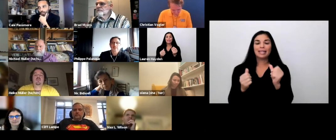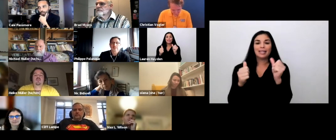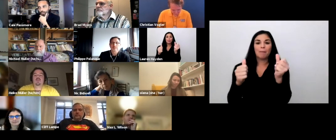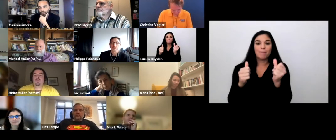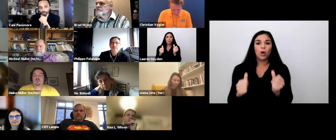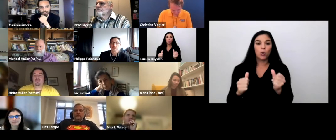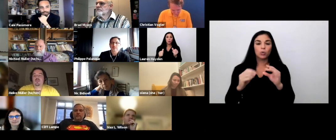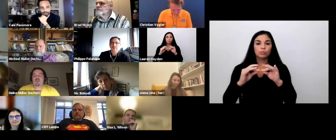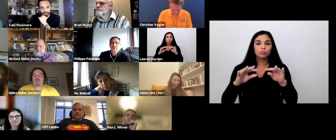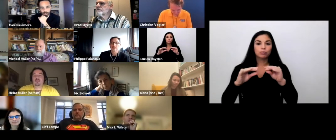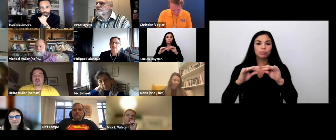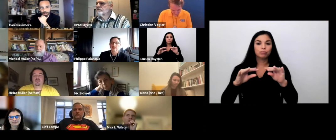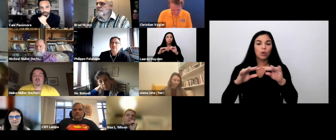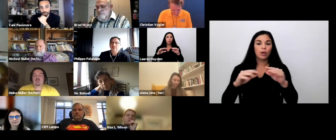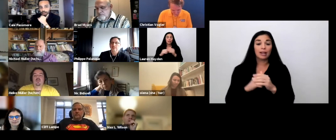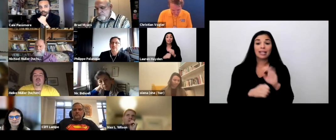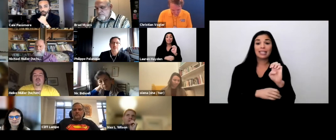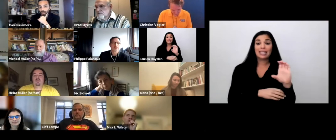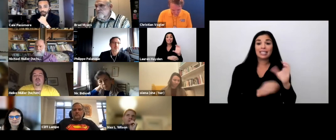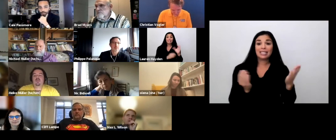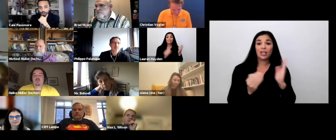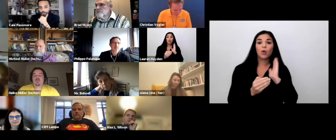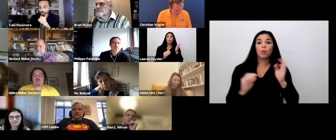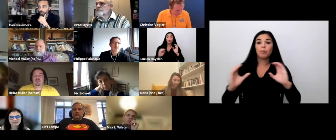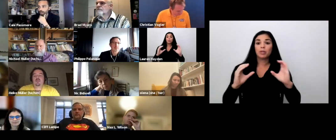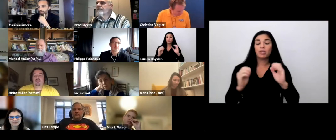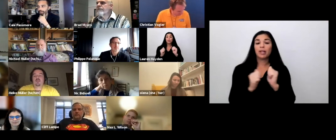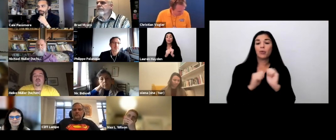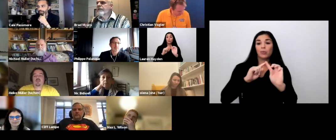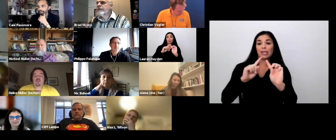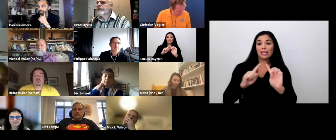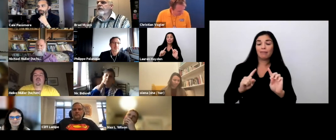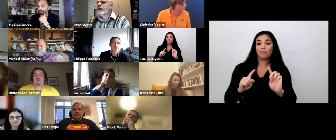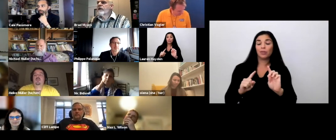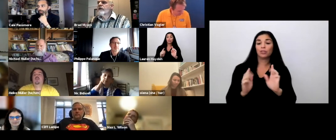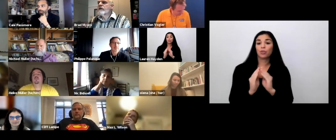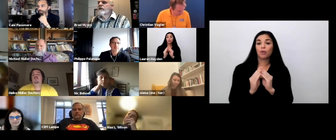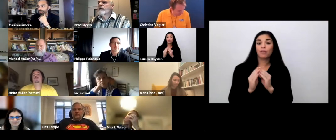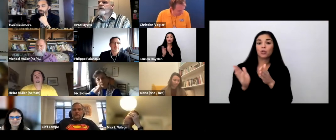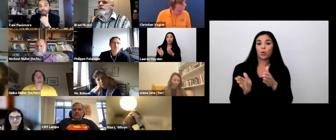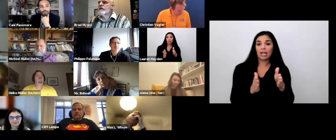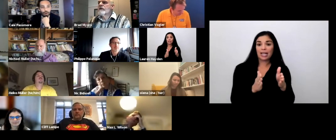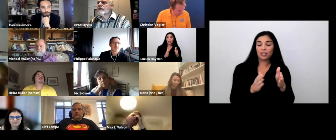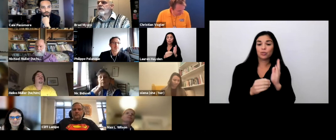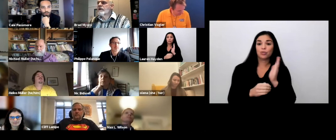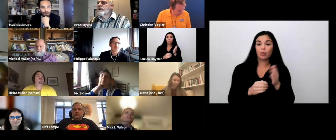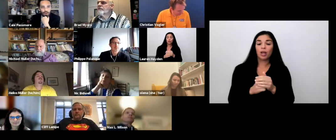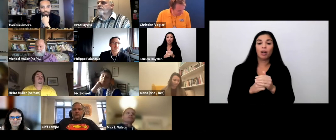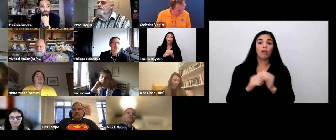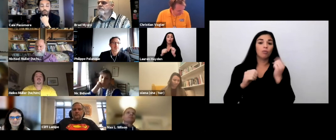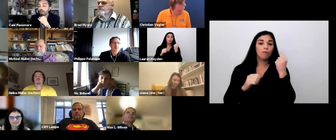So not only will the EC here be communicating with different conference organizers to look at what's